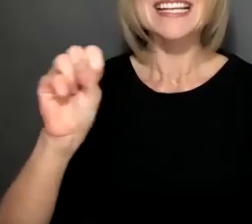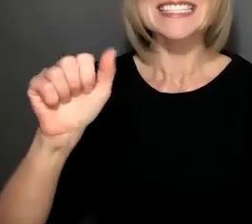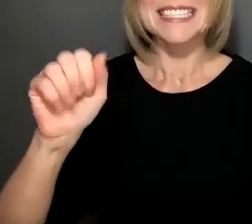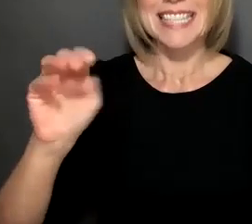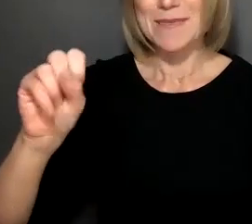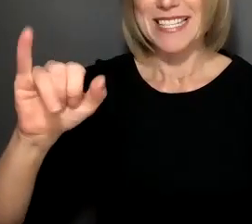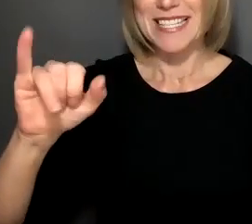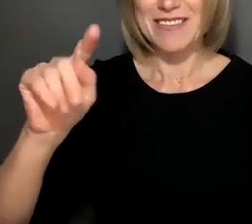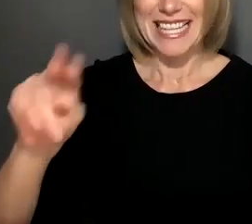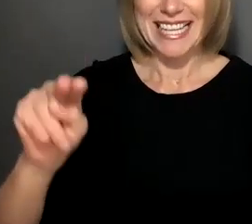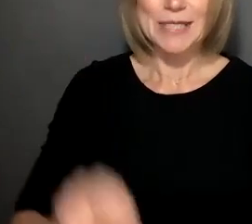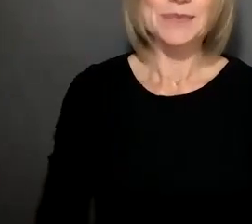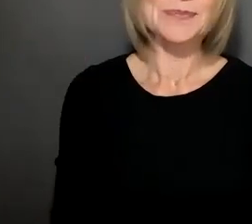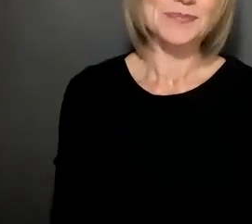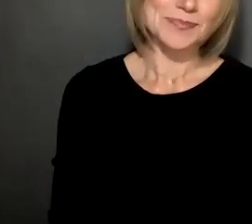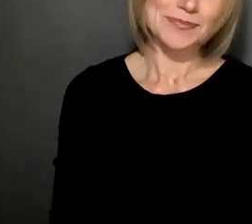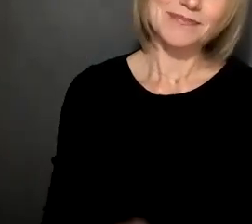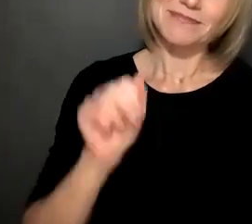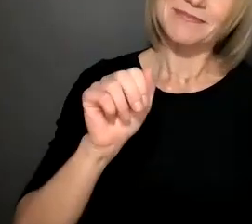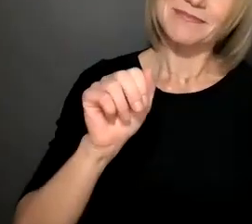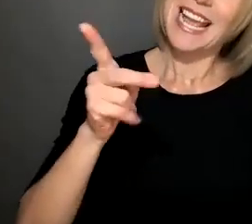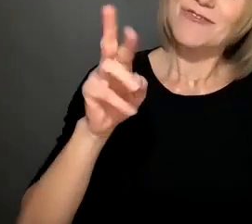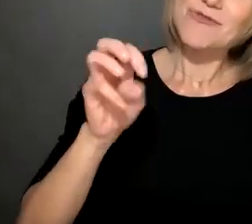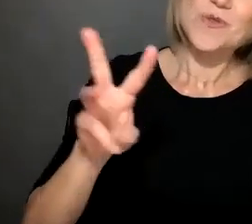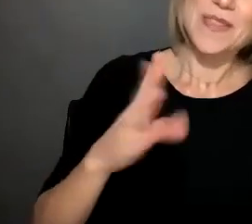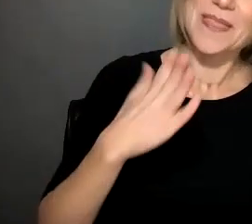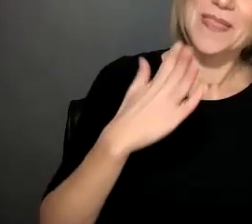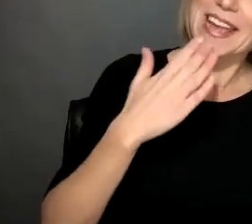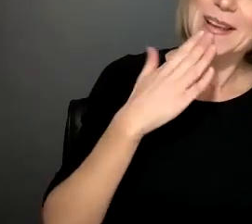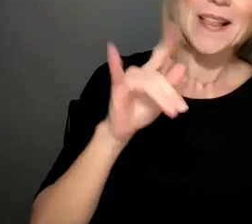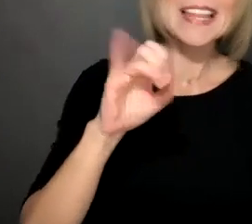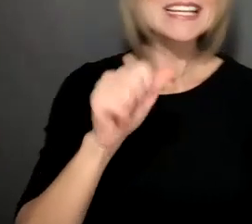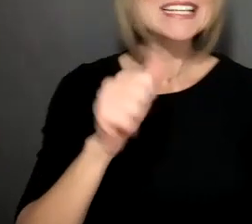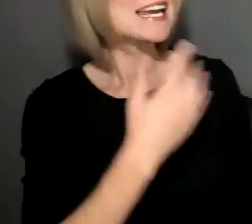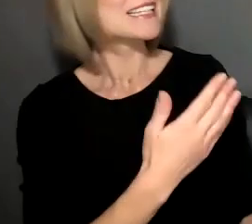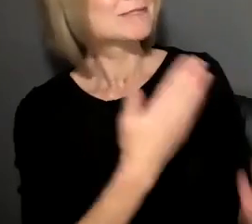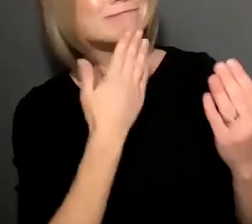Hey, everybody. Thank you so much, Lisa. Thank you. Have fun. Thank you.